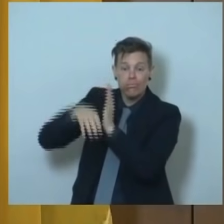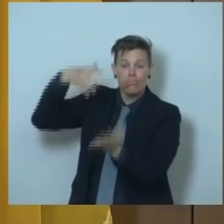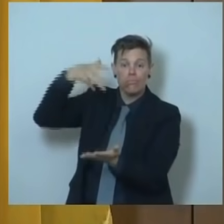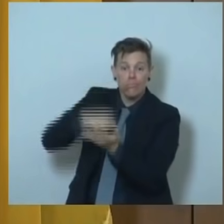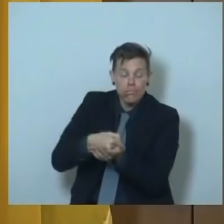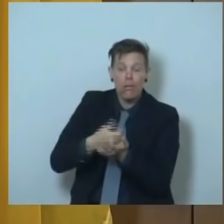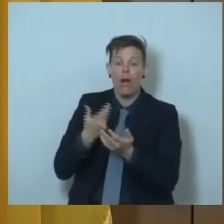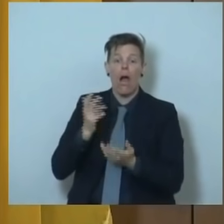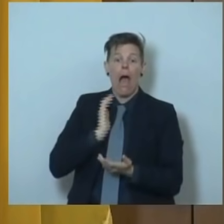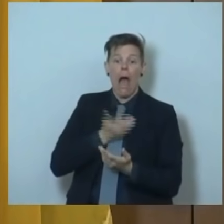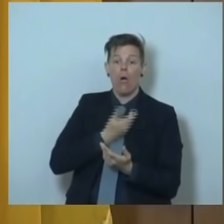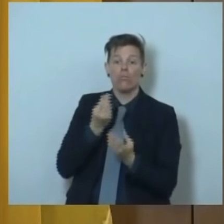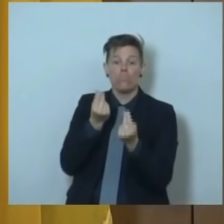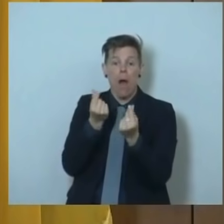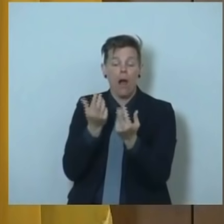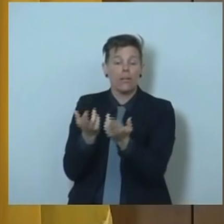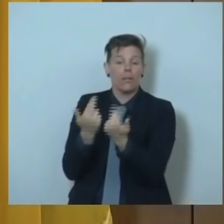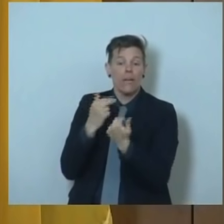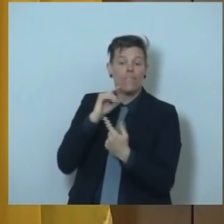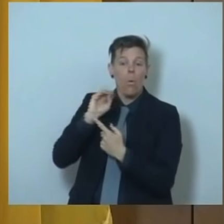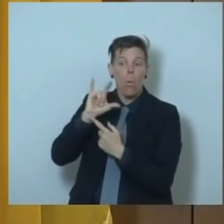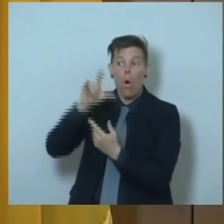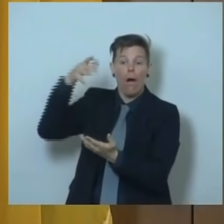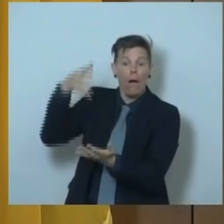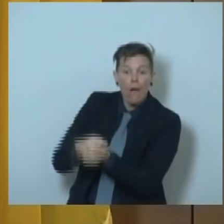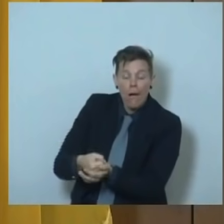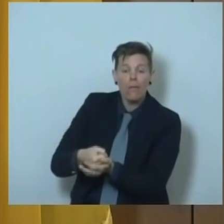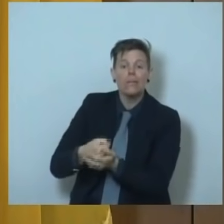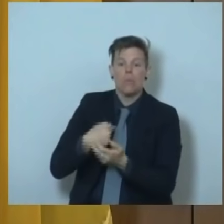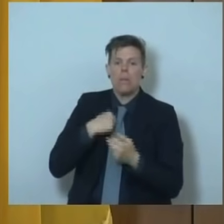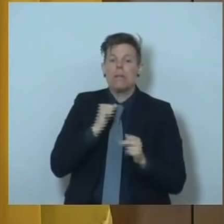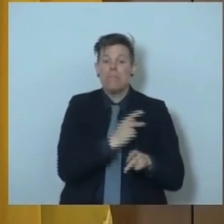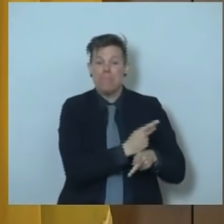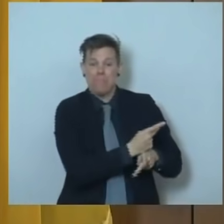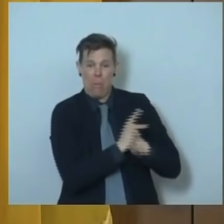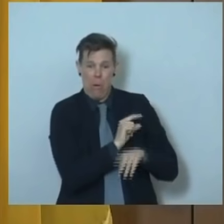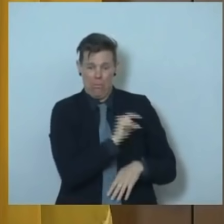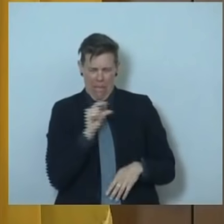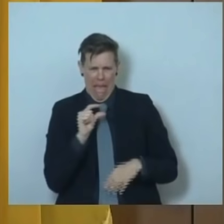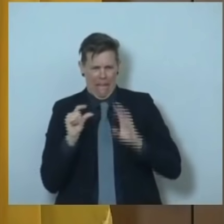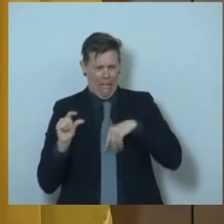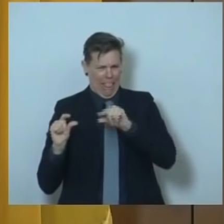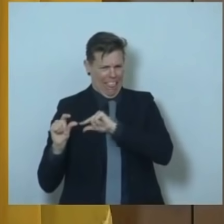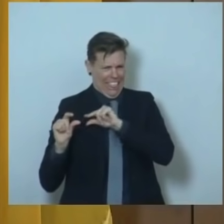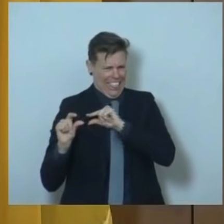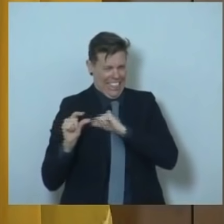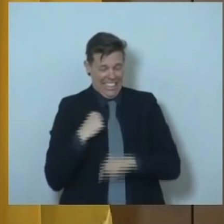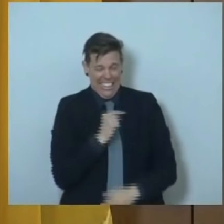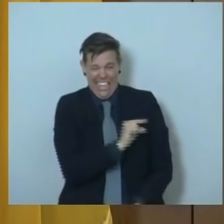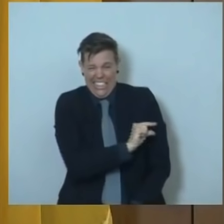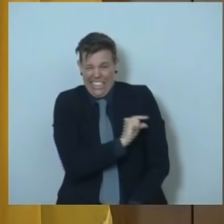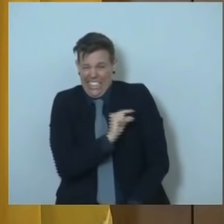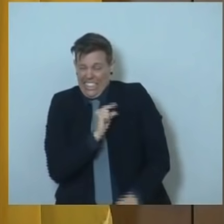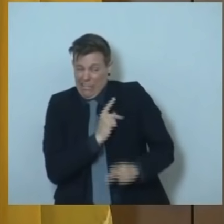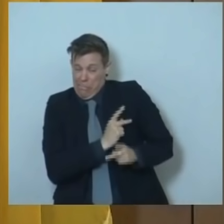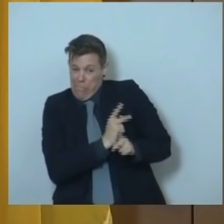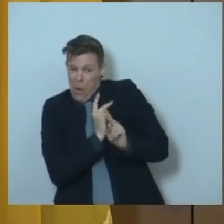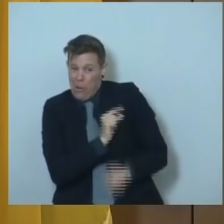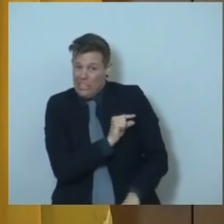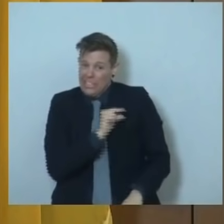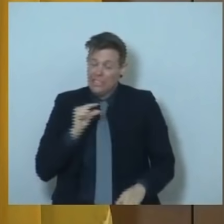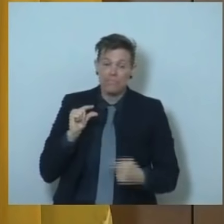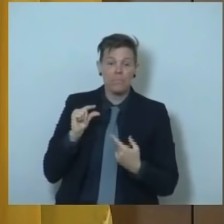oil and gas, I am sure there's some trepidation about doing that. But if we're going to have economic